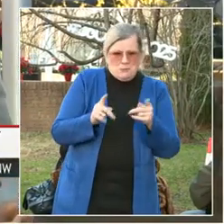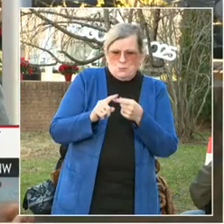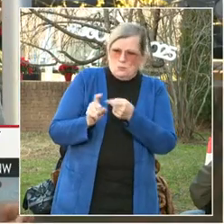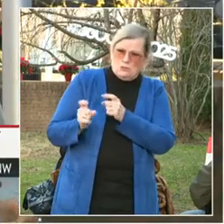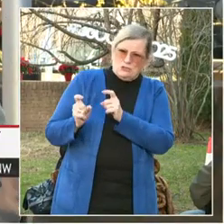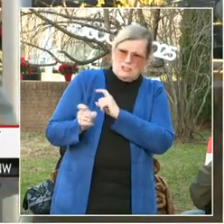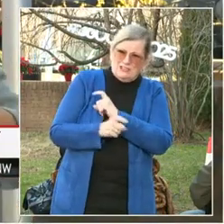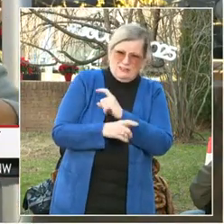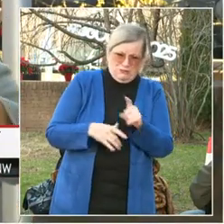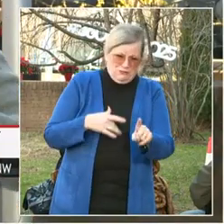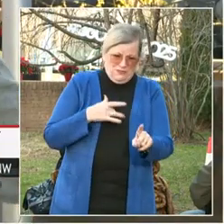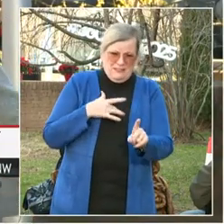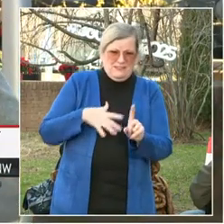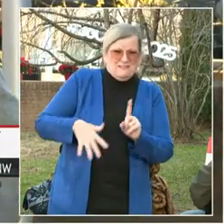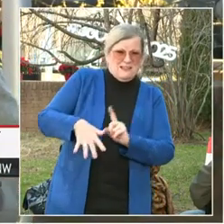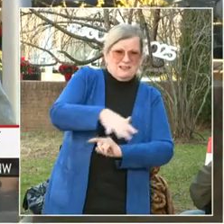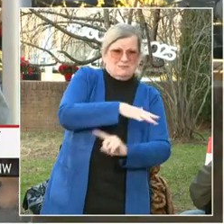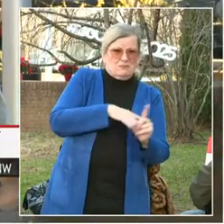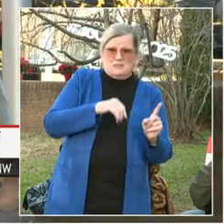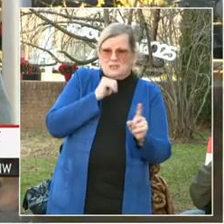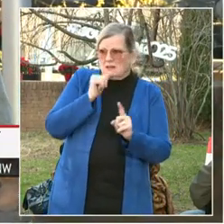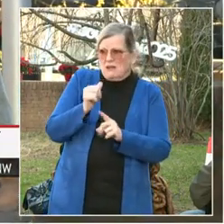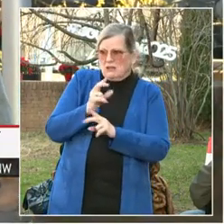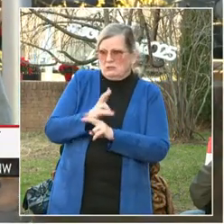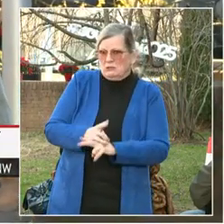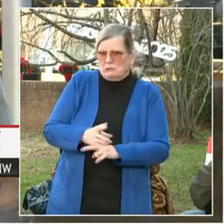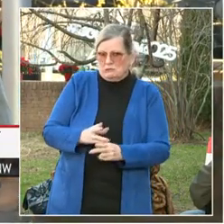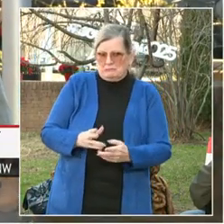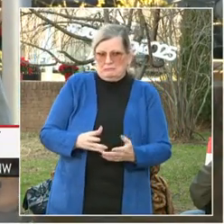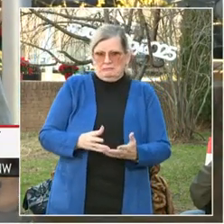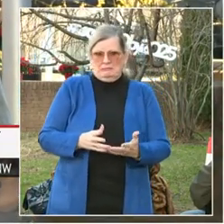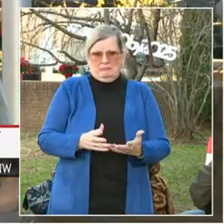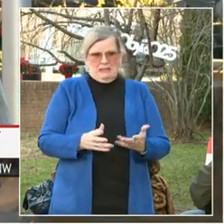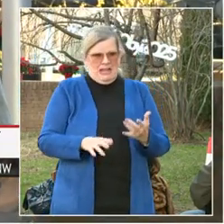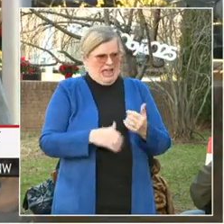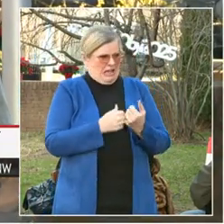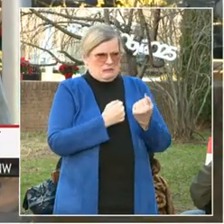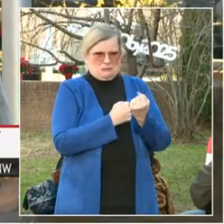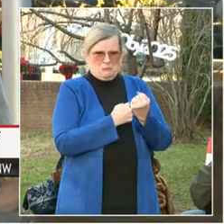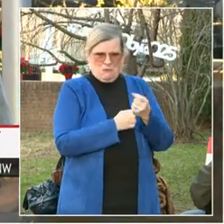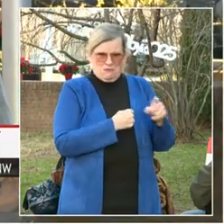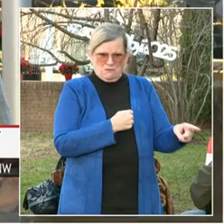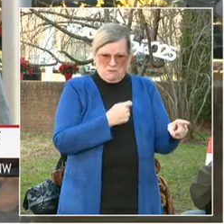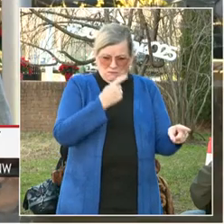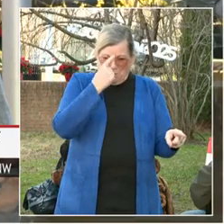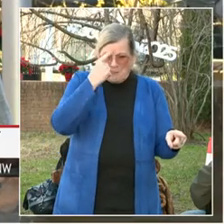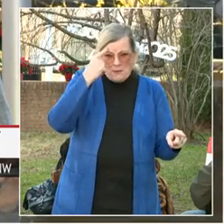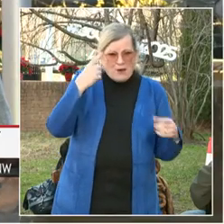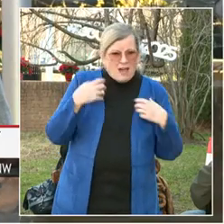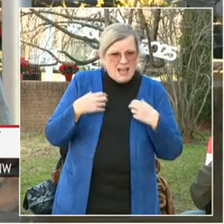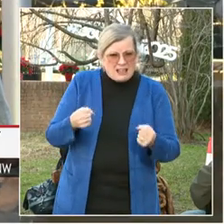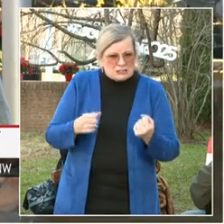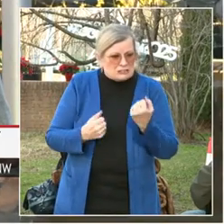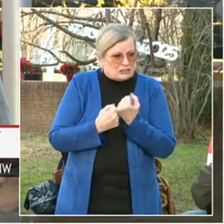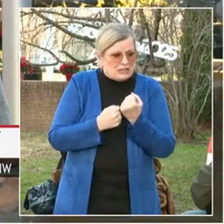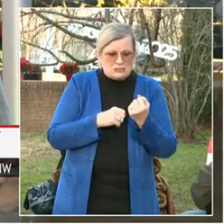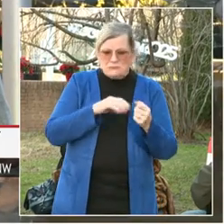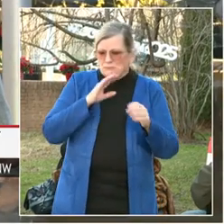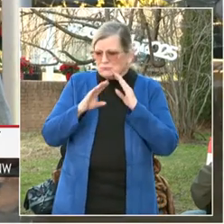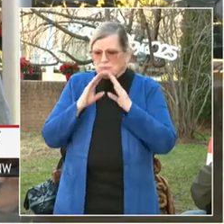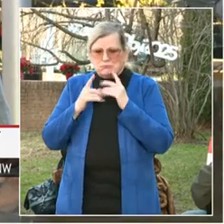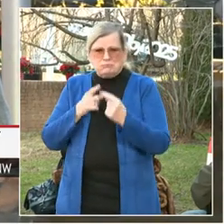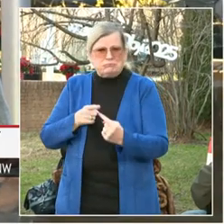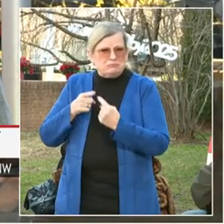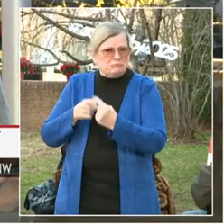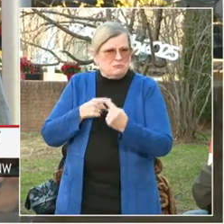not be used to, how they can get support for mental health challenges, and how everybody can be much more delighted for